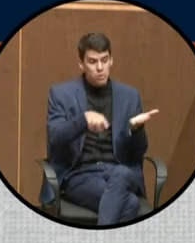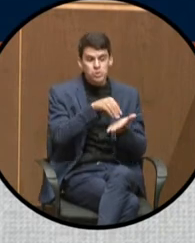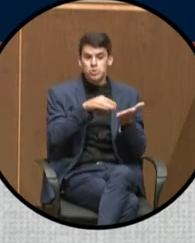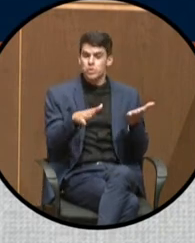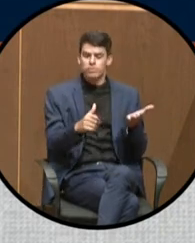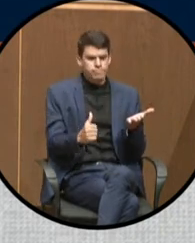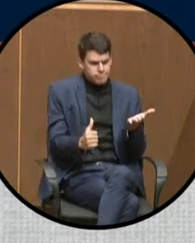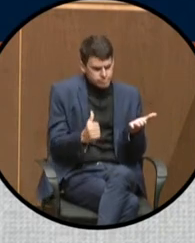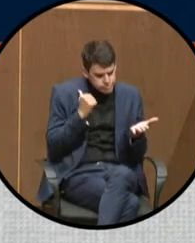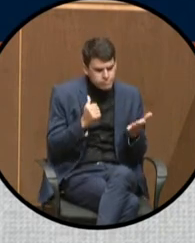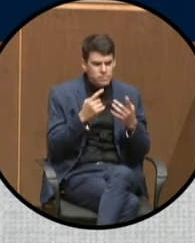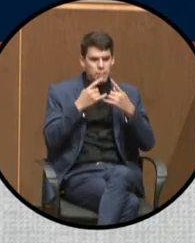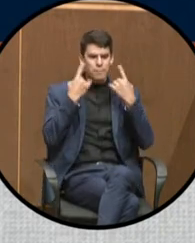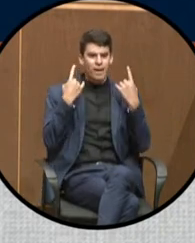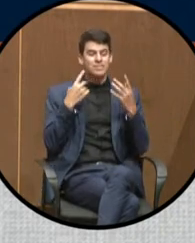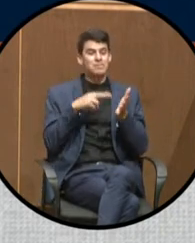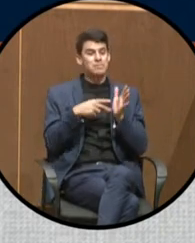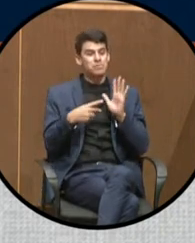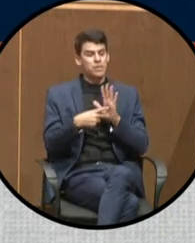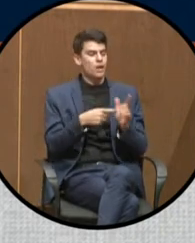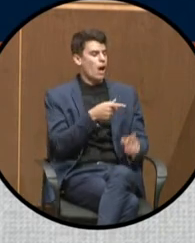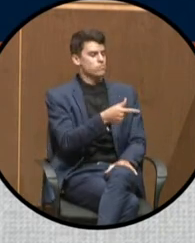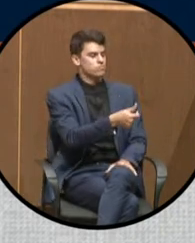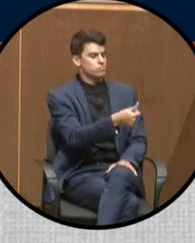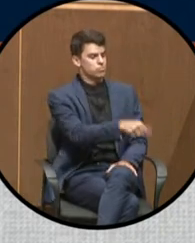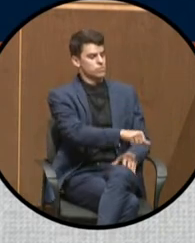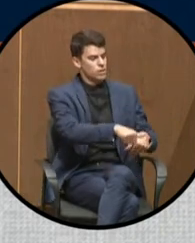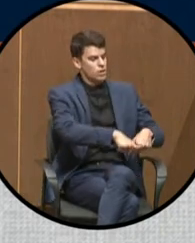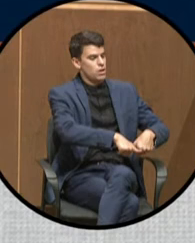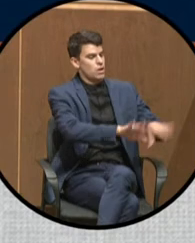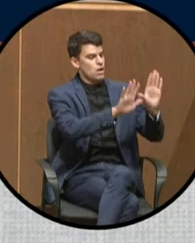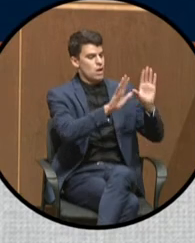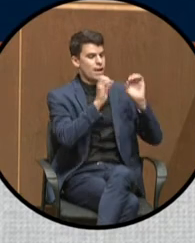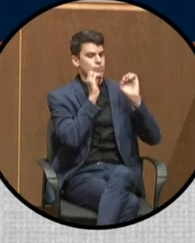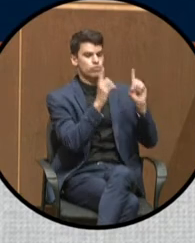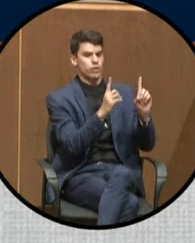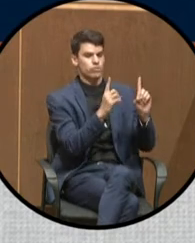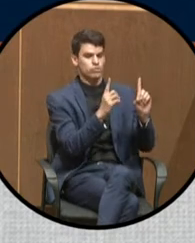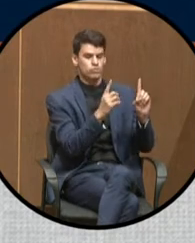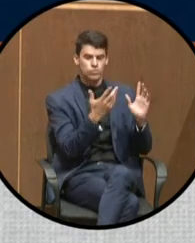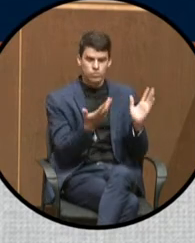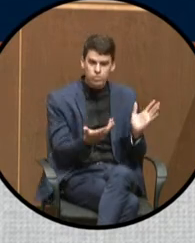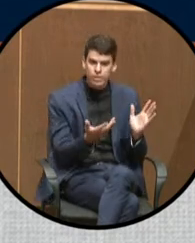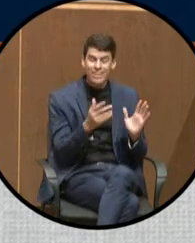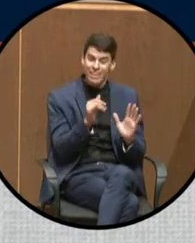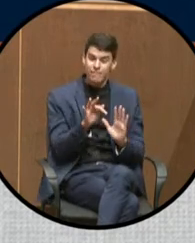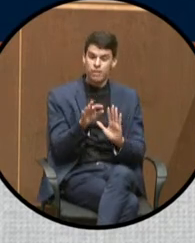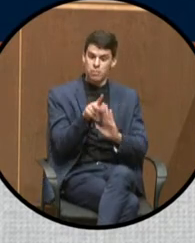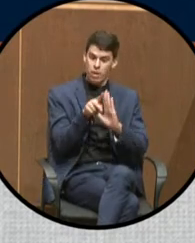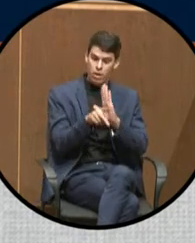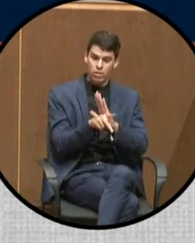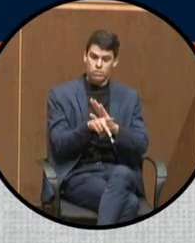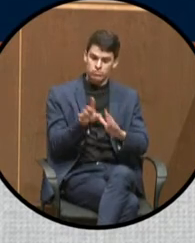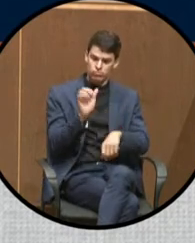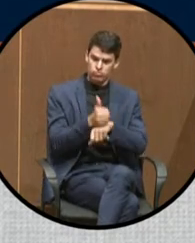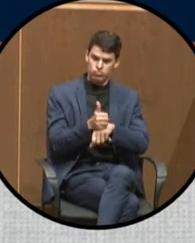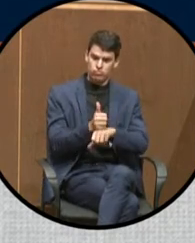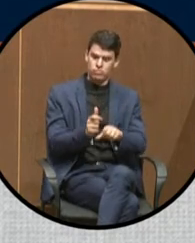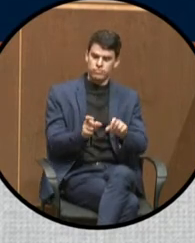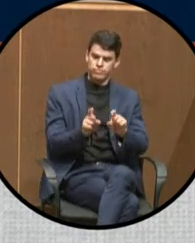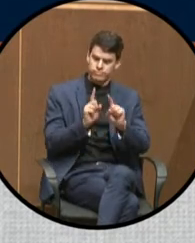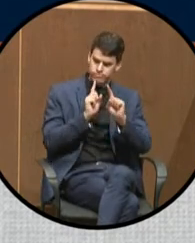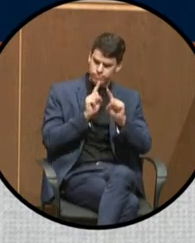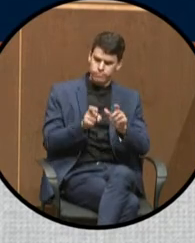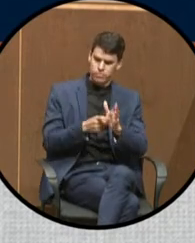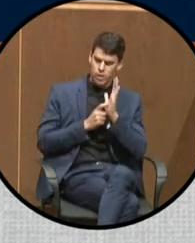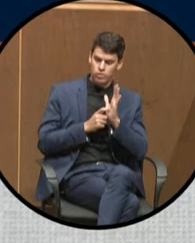a mask, and will therefore be denied a public school education if this policy is made mandatory again. The New